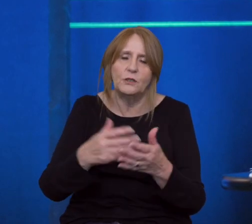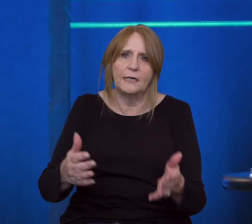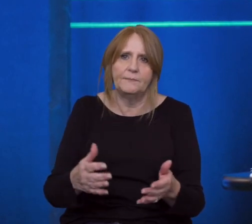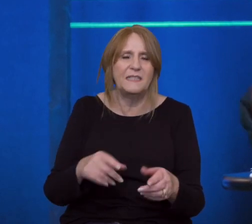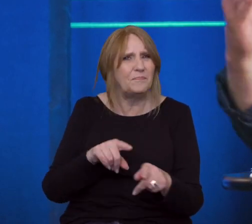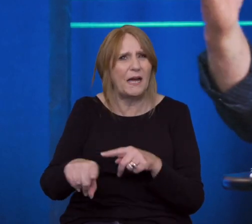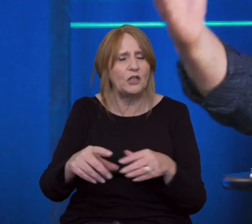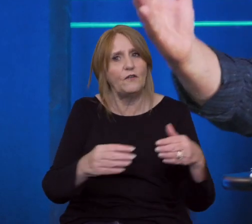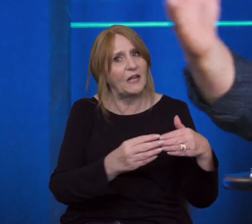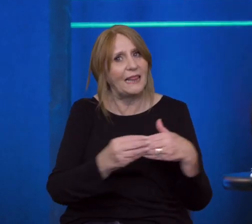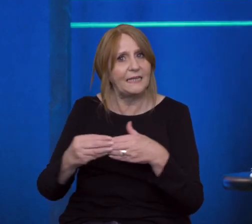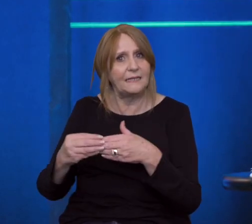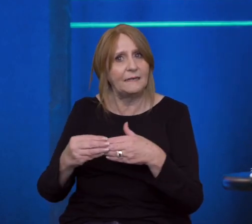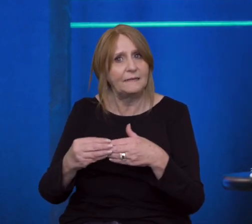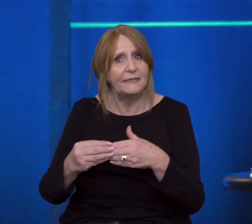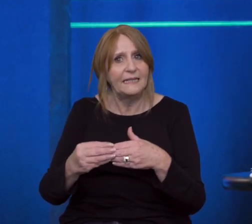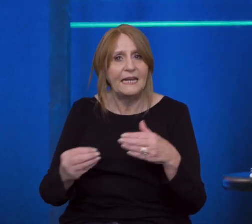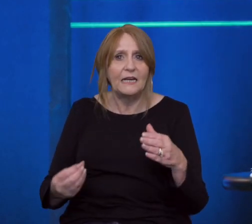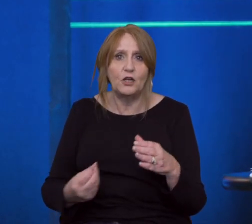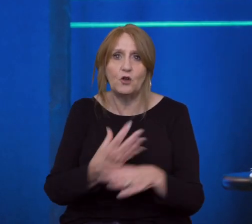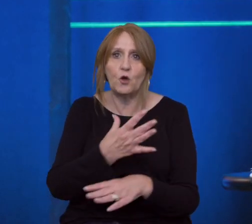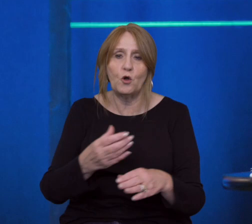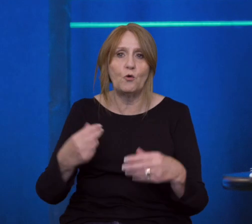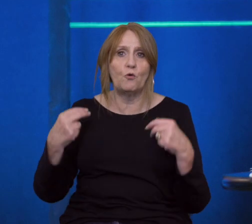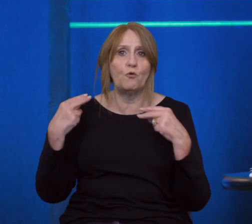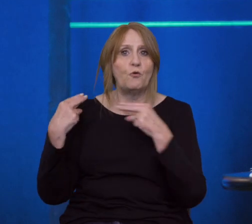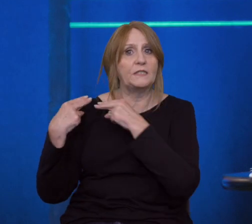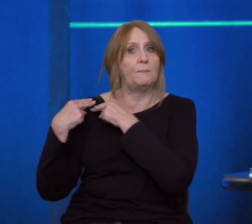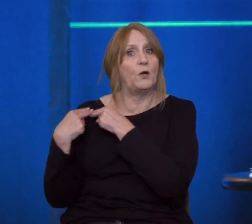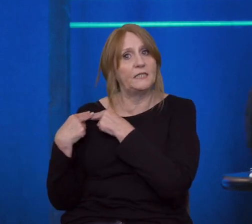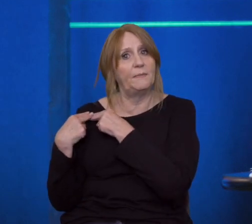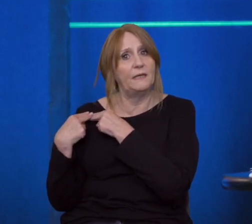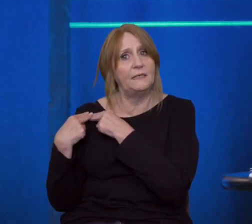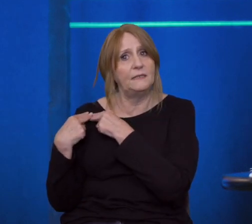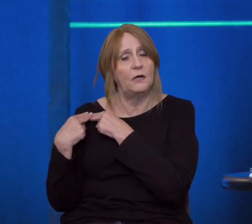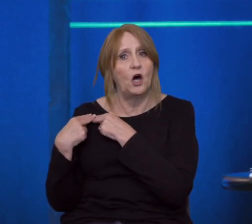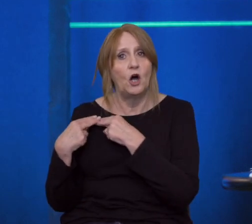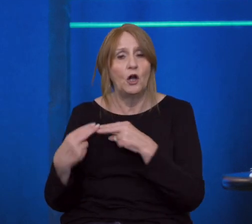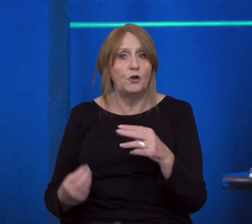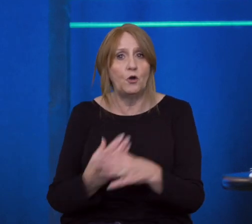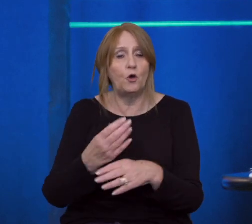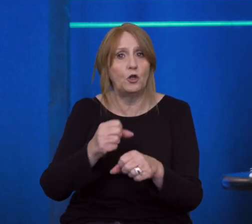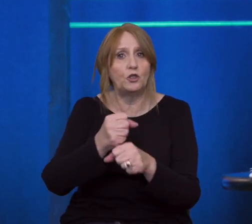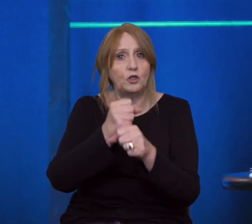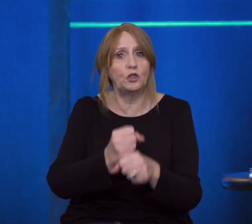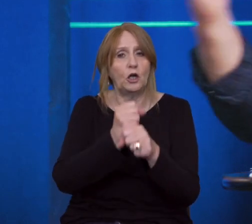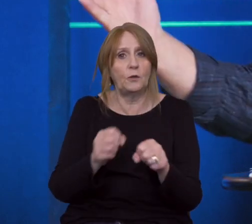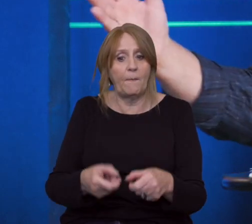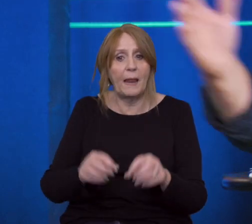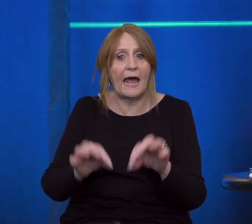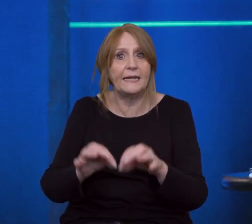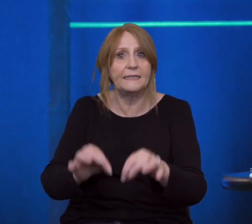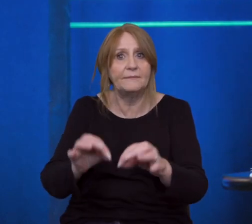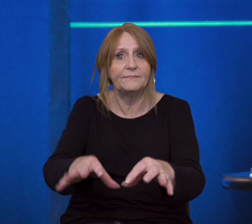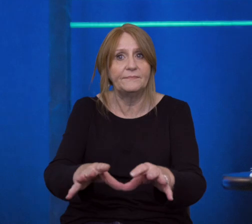responsibilities. Maybe you're preparing to start a new project or a new church plant. This message is for you in particular, but it's,